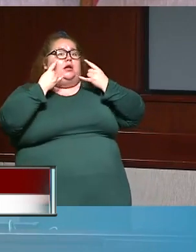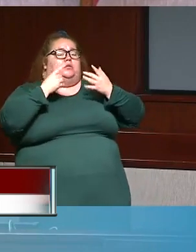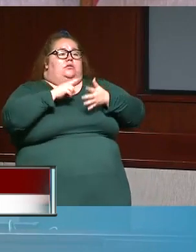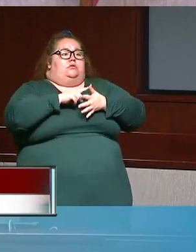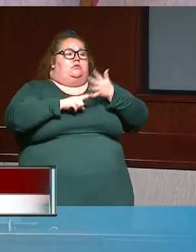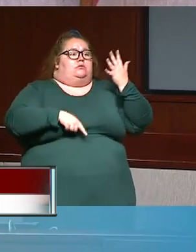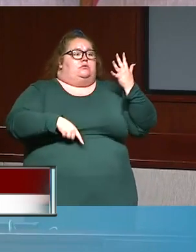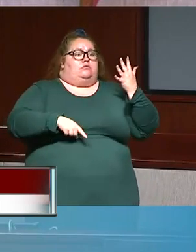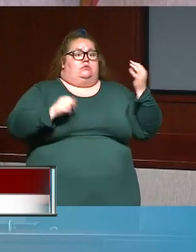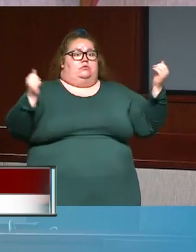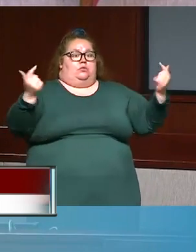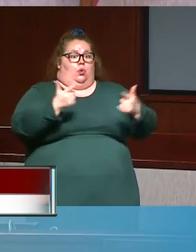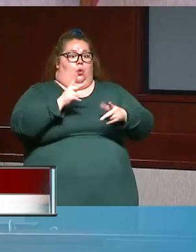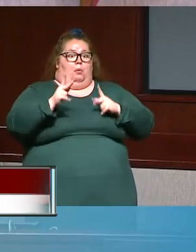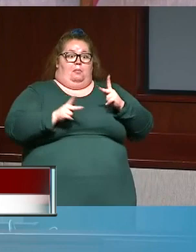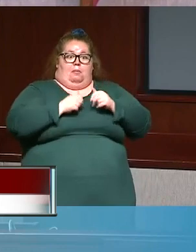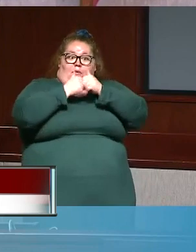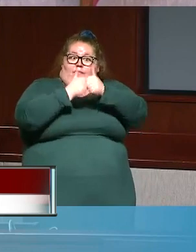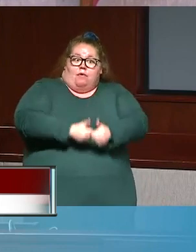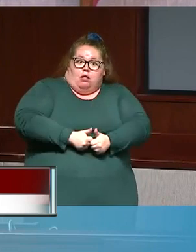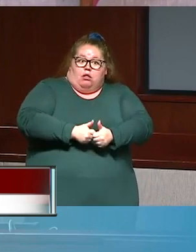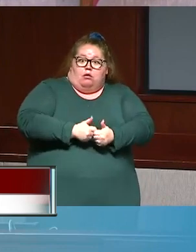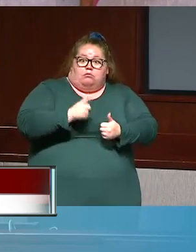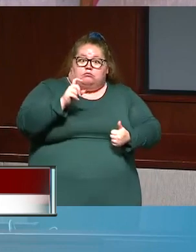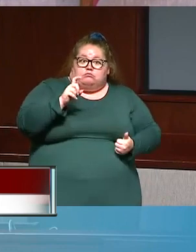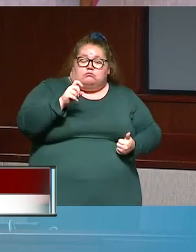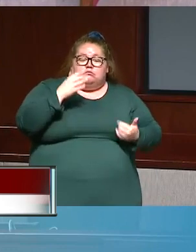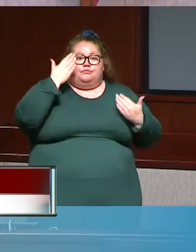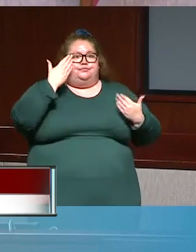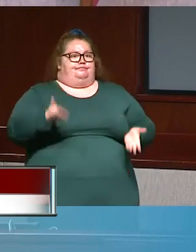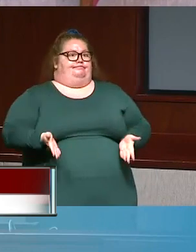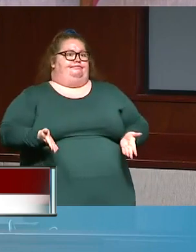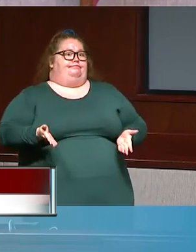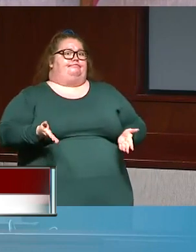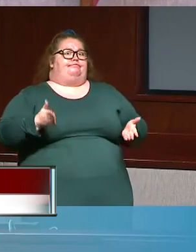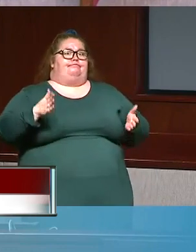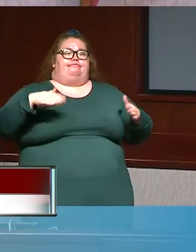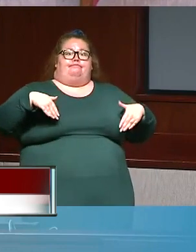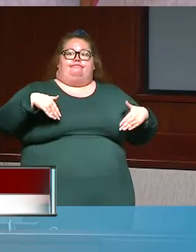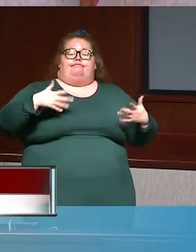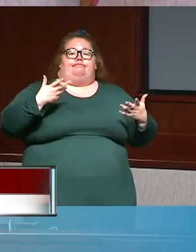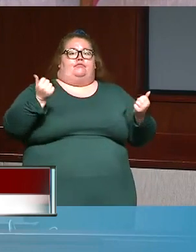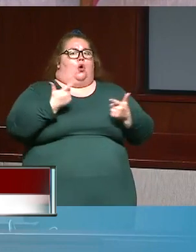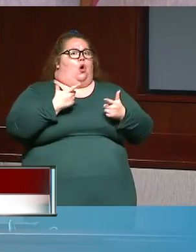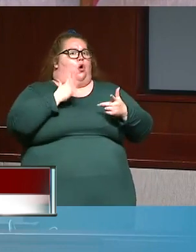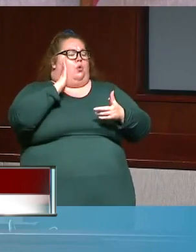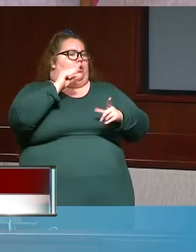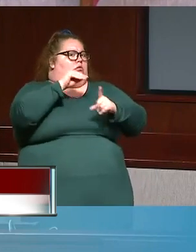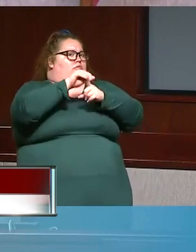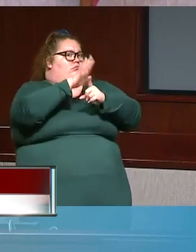but mostly that latter, has significant influence on the bell curve itself.